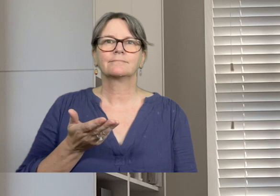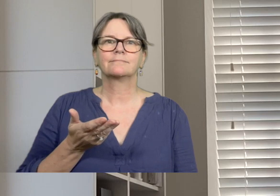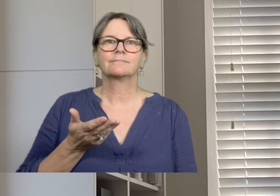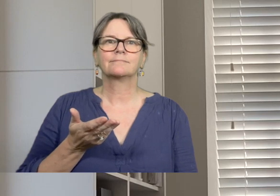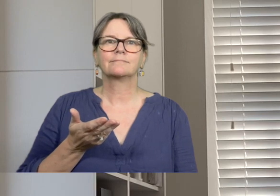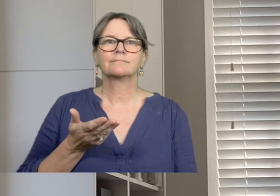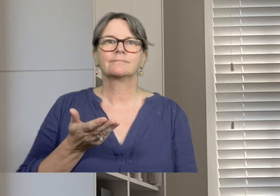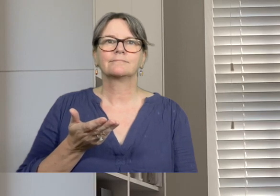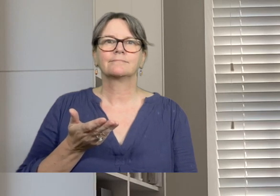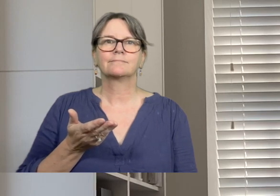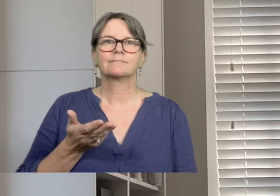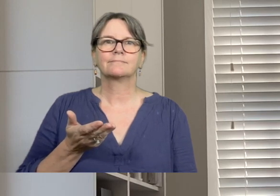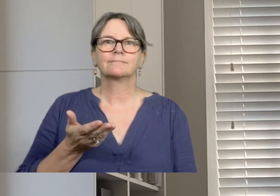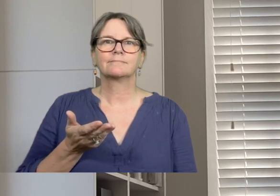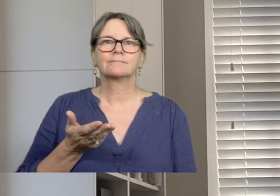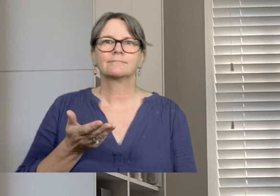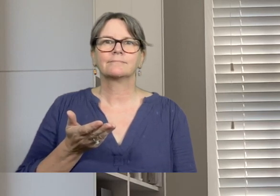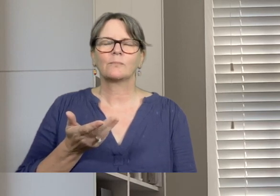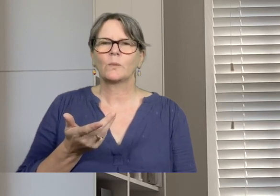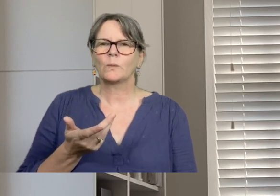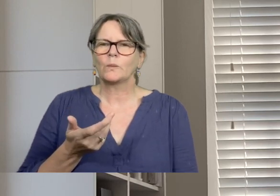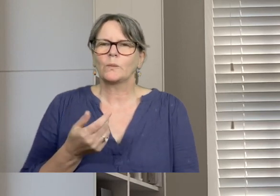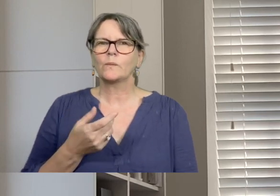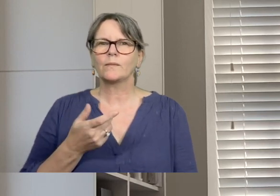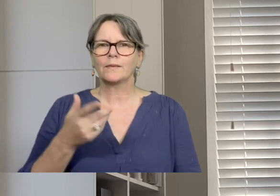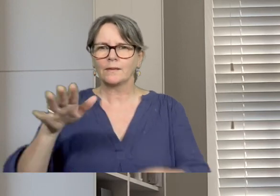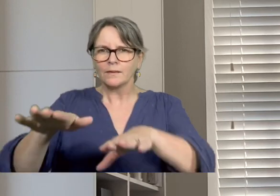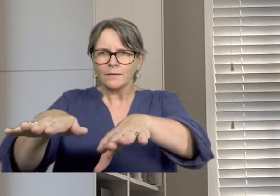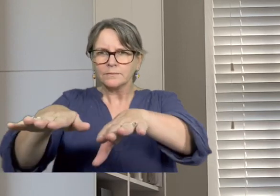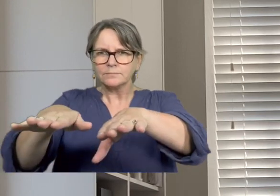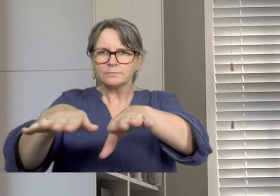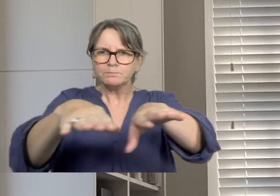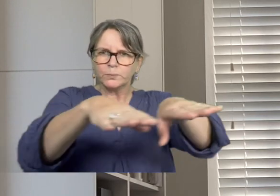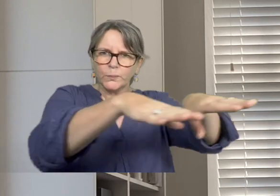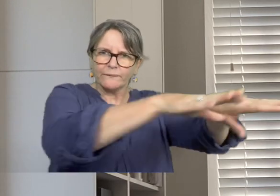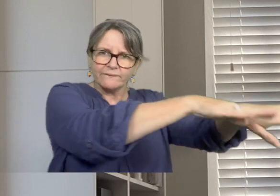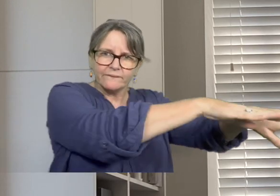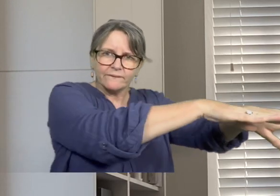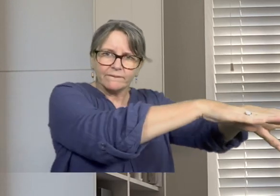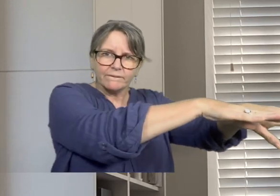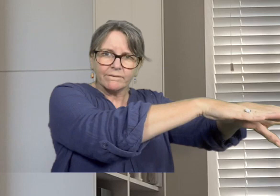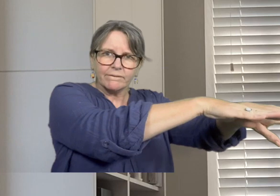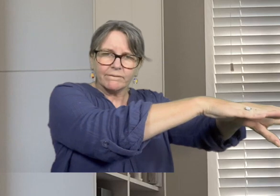And then walking the hands towards one side of the mat, so we're getting a lovely side stretch.